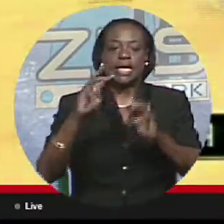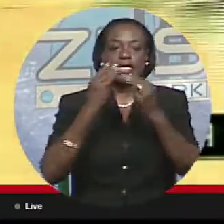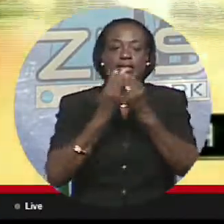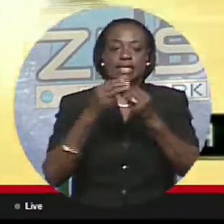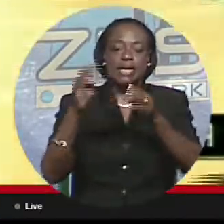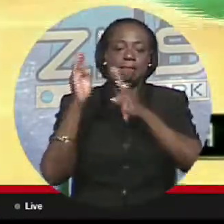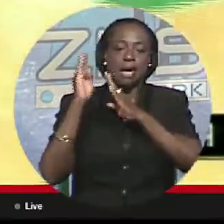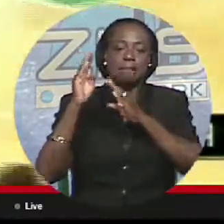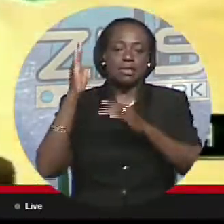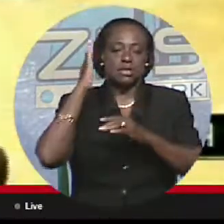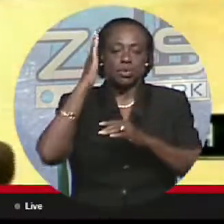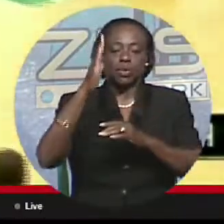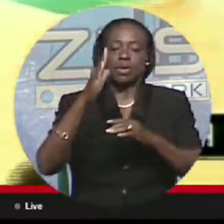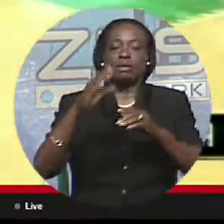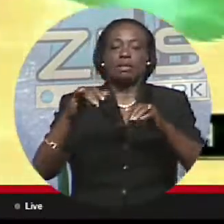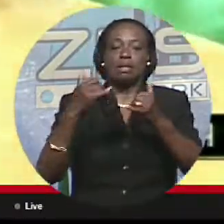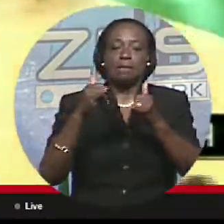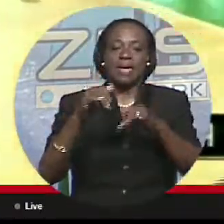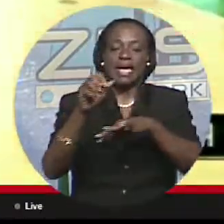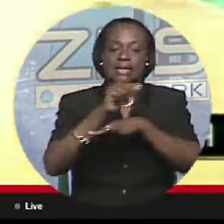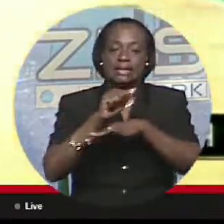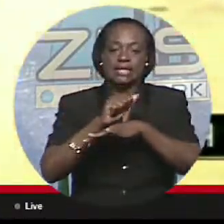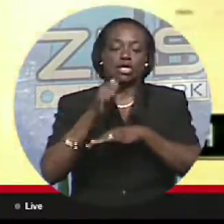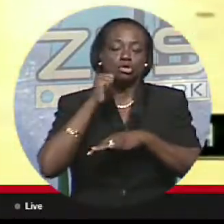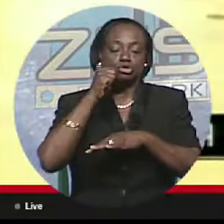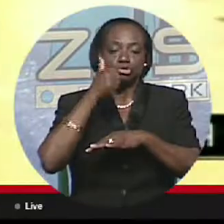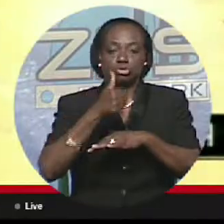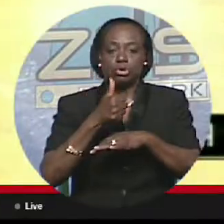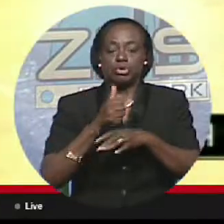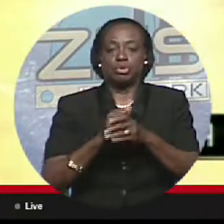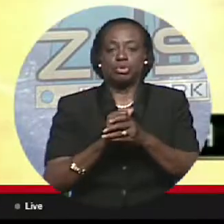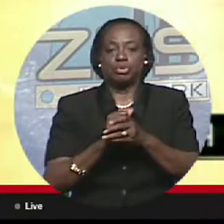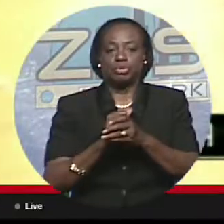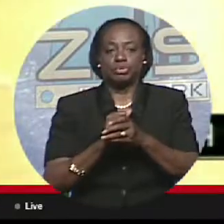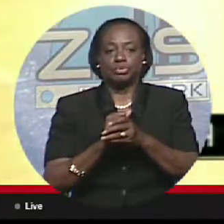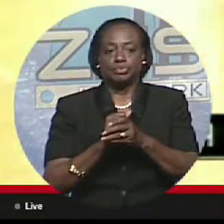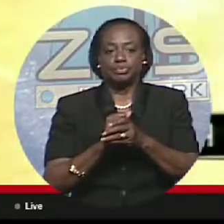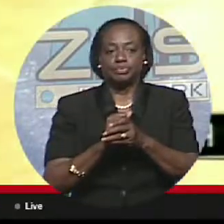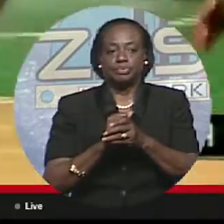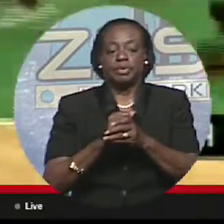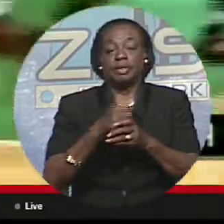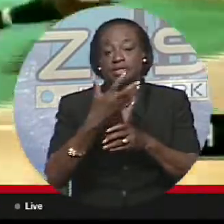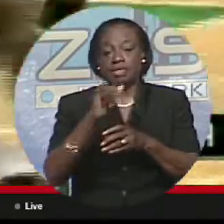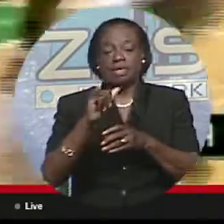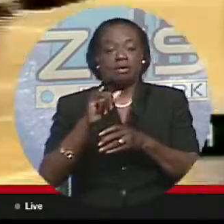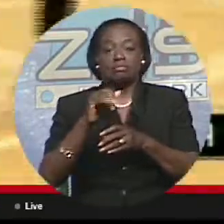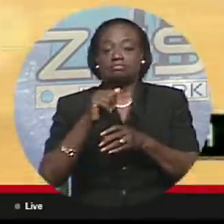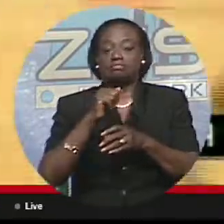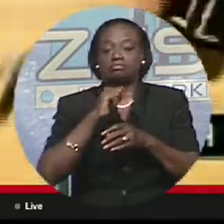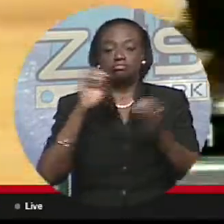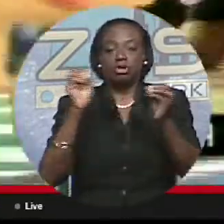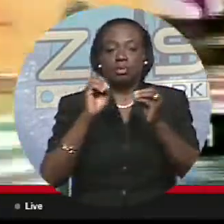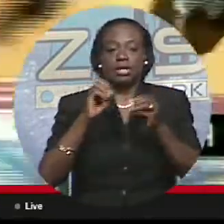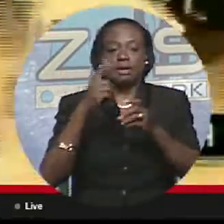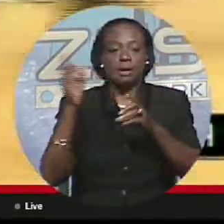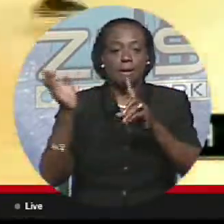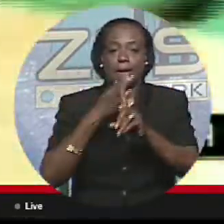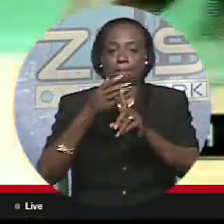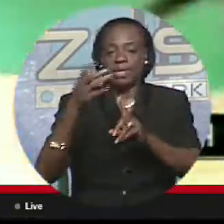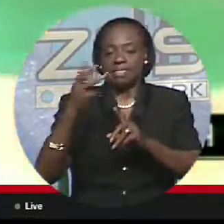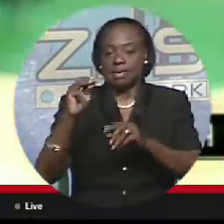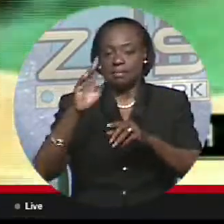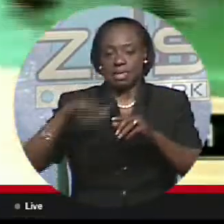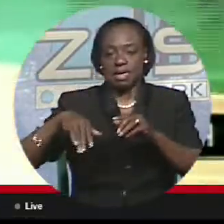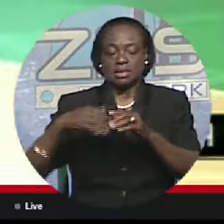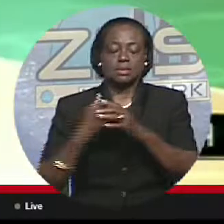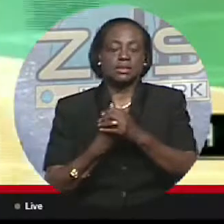its group finale tomorrow against Antigua. They too undefeated. They had an off day today. That game most likely will determine the